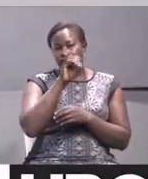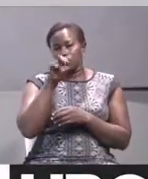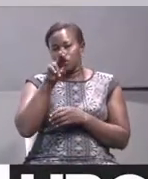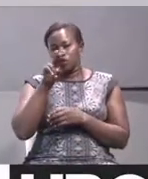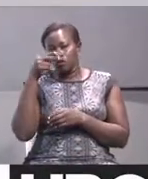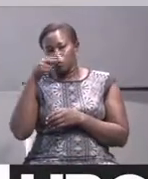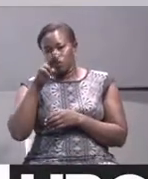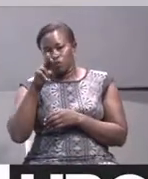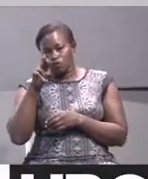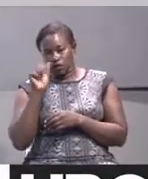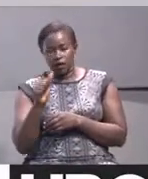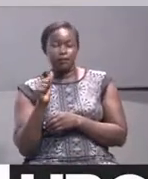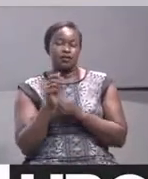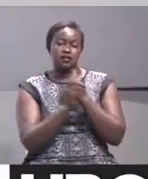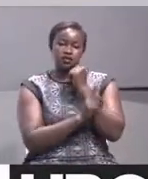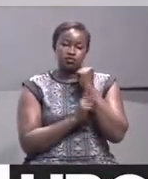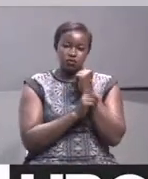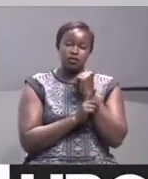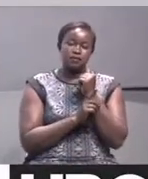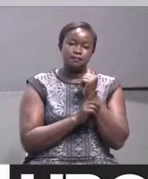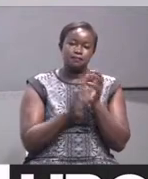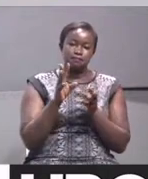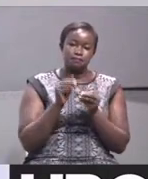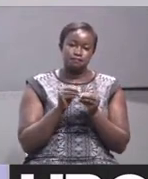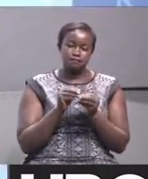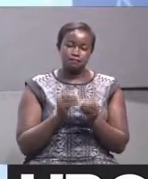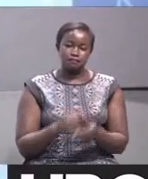Makanol for UBC Business in Western Uganda.